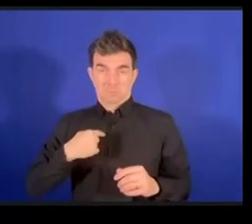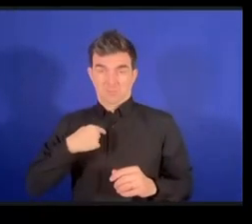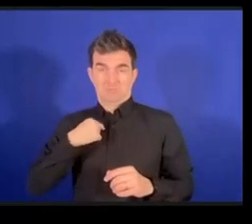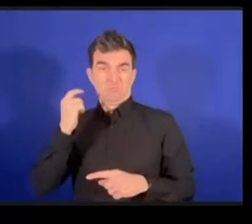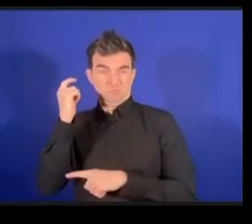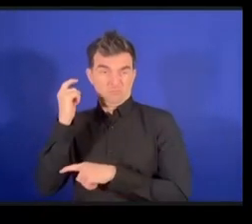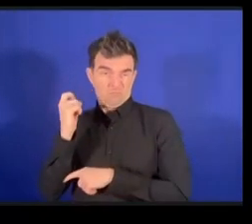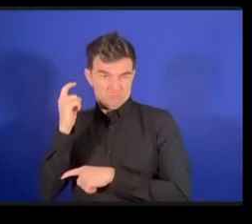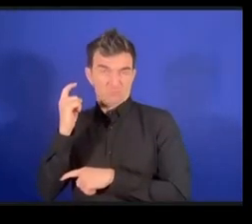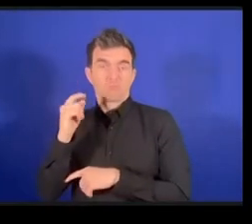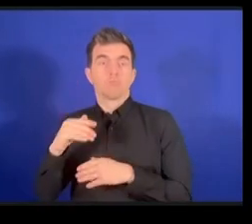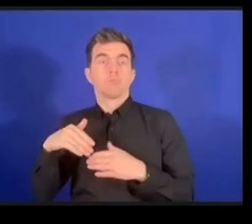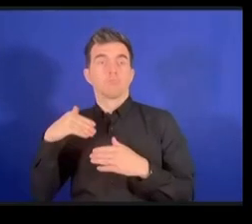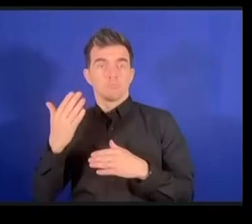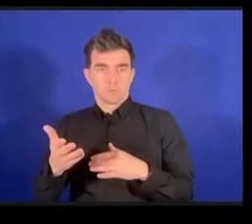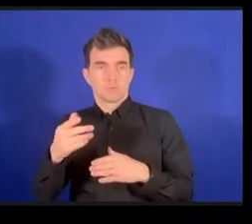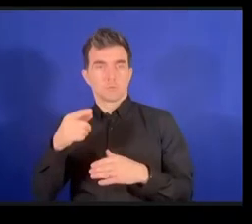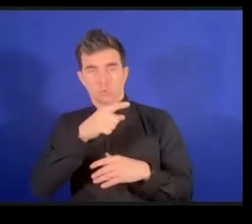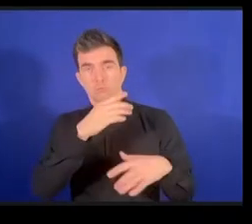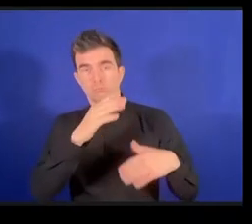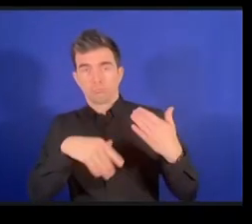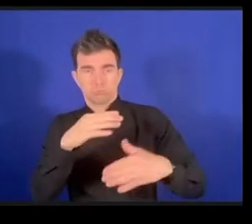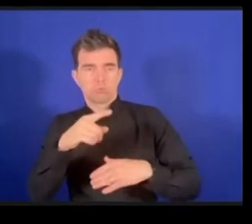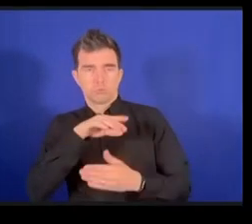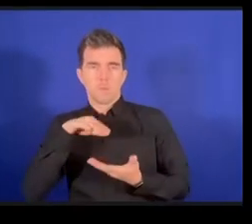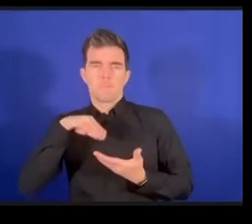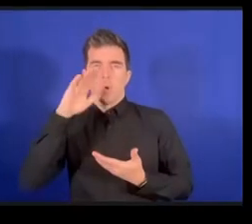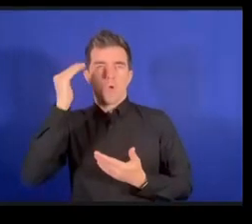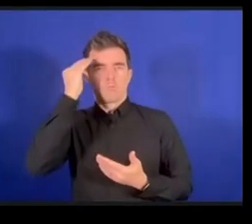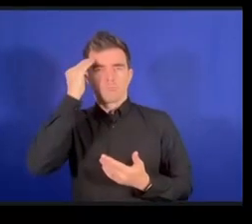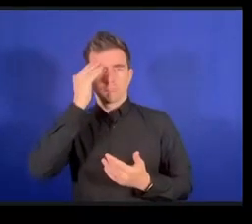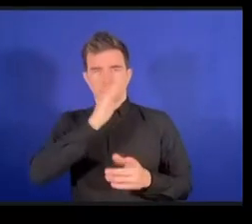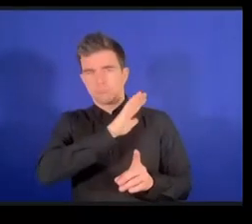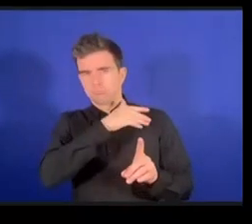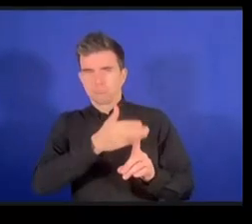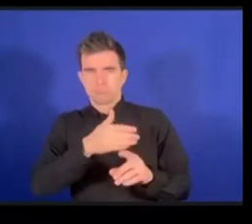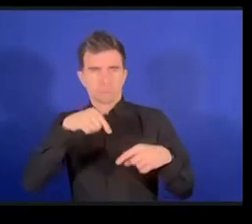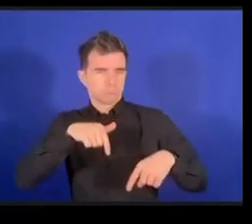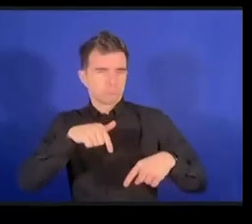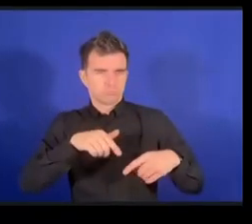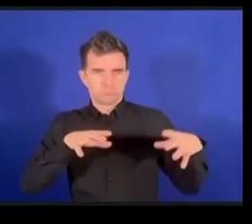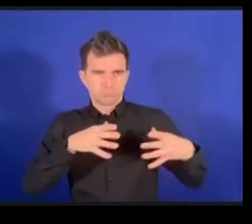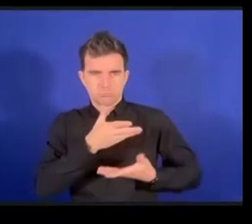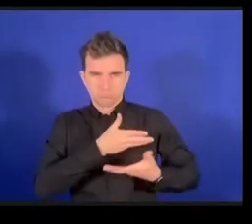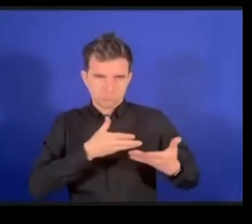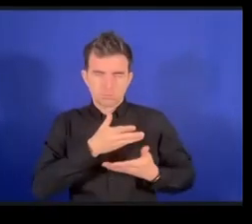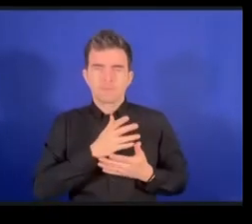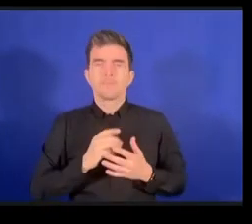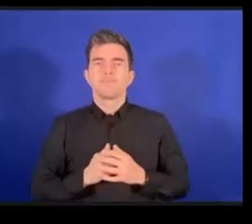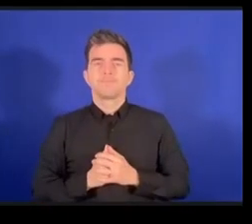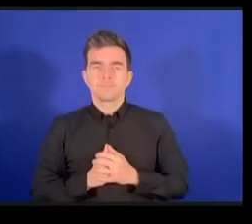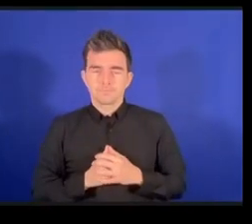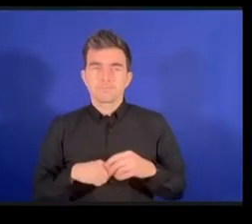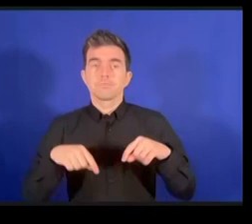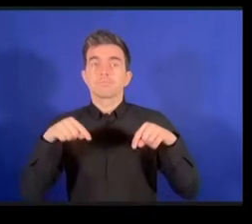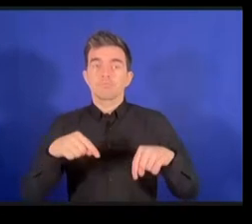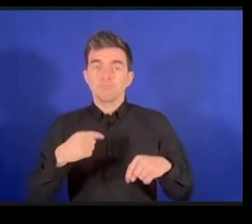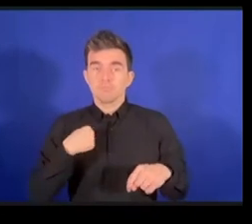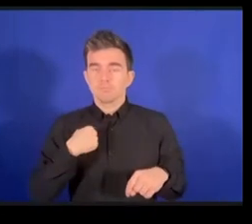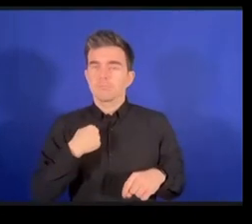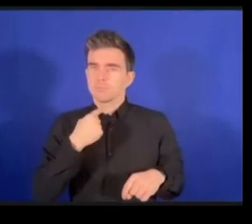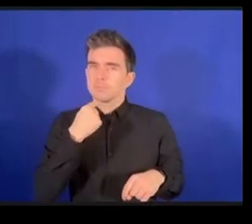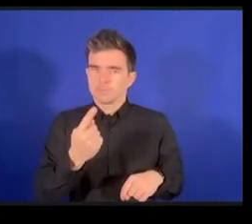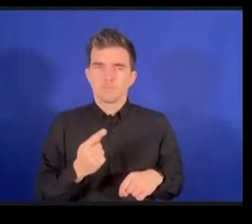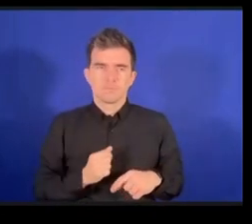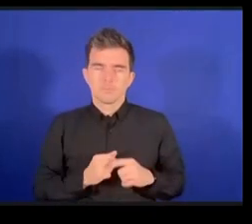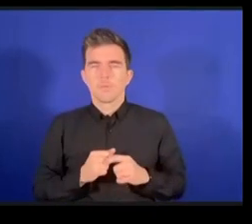uh at this point I would say that it's a bit difficult to give an answer across all the dynamic collisions uh the